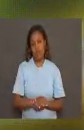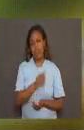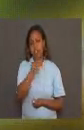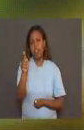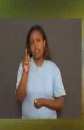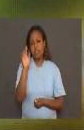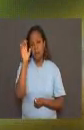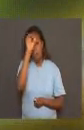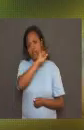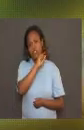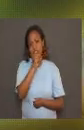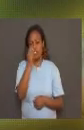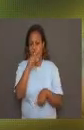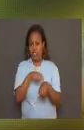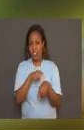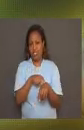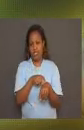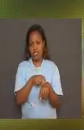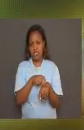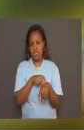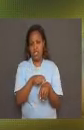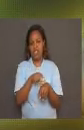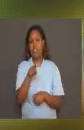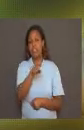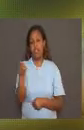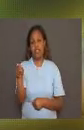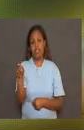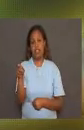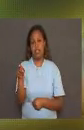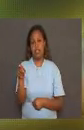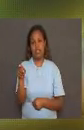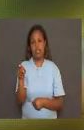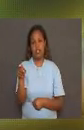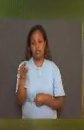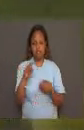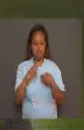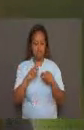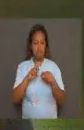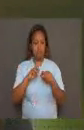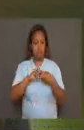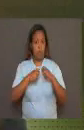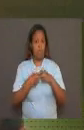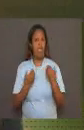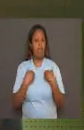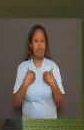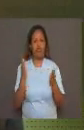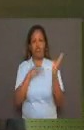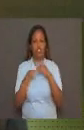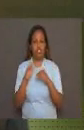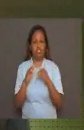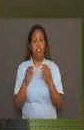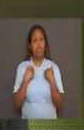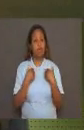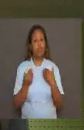Imagine for a moment that you have a problem. The problem